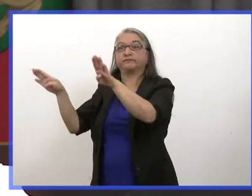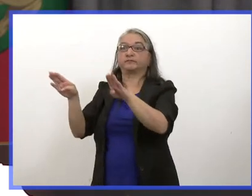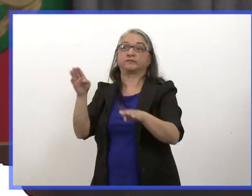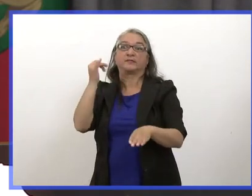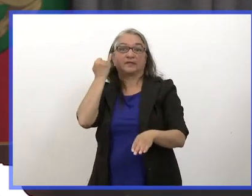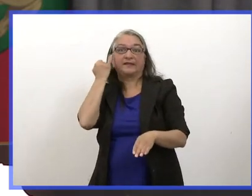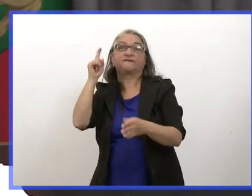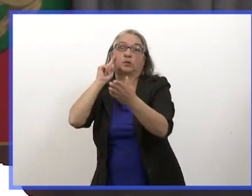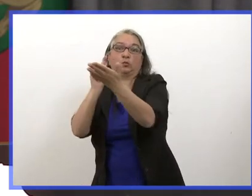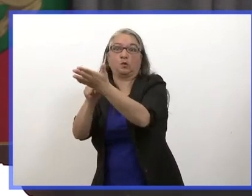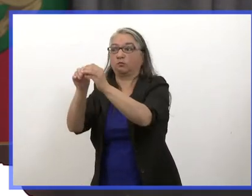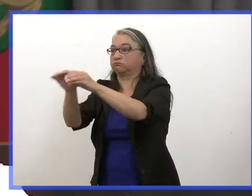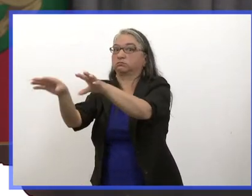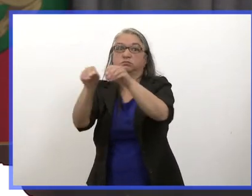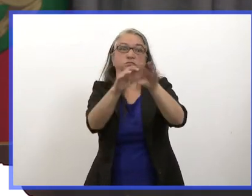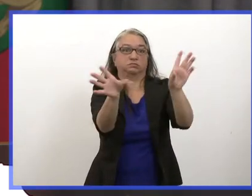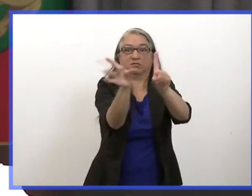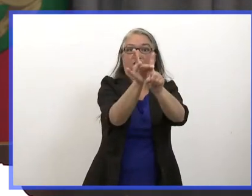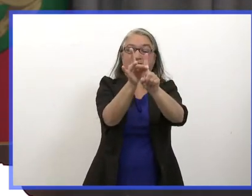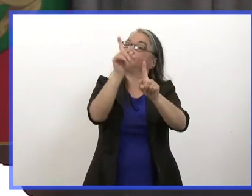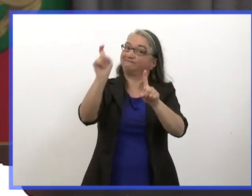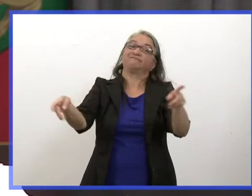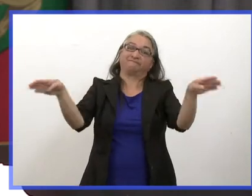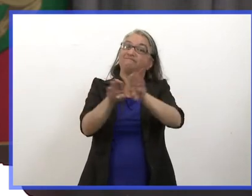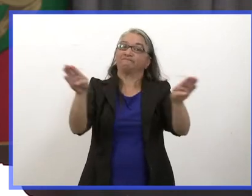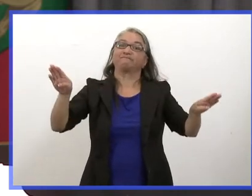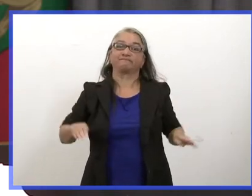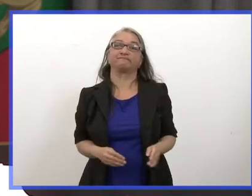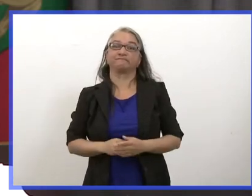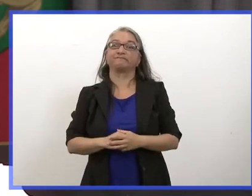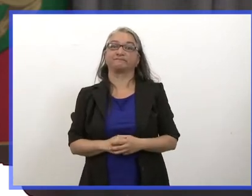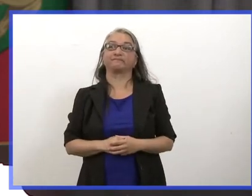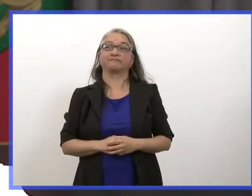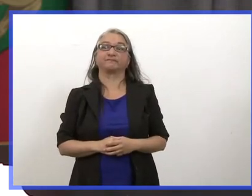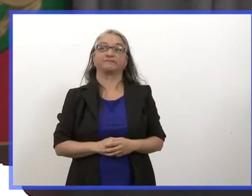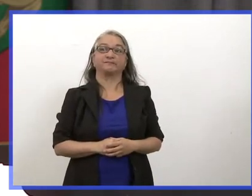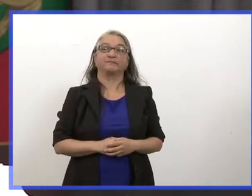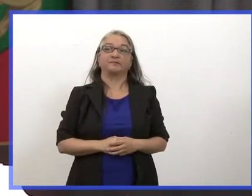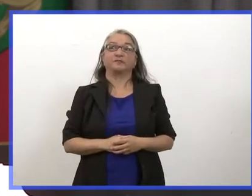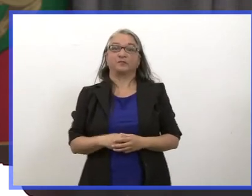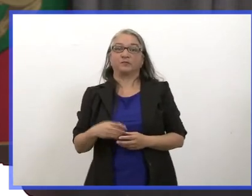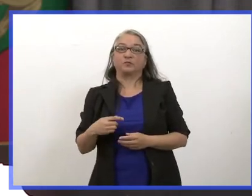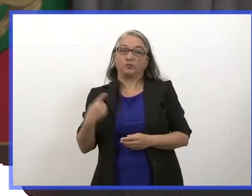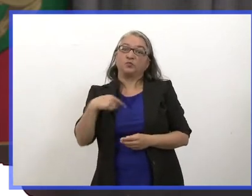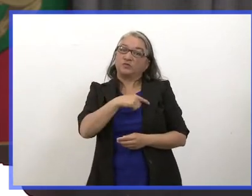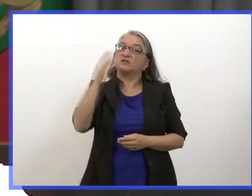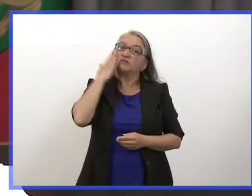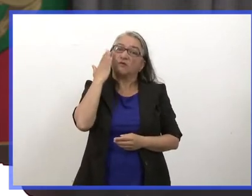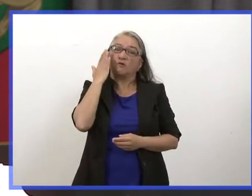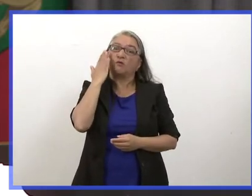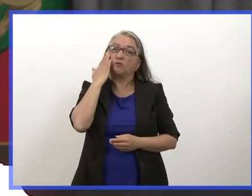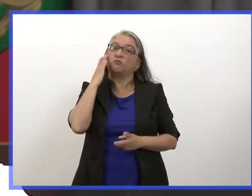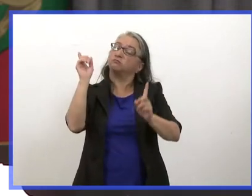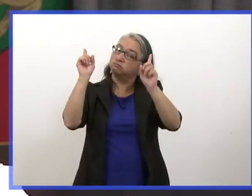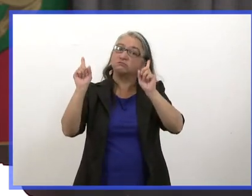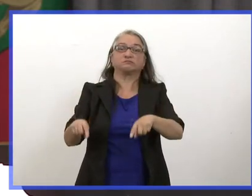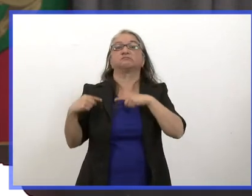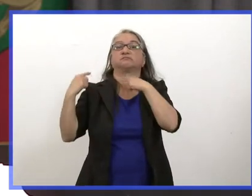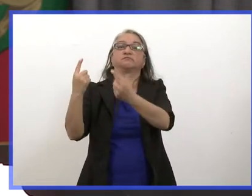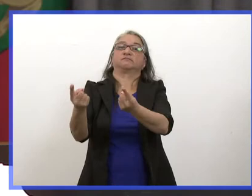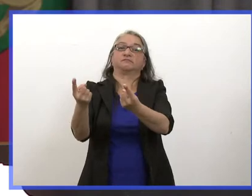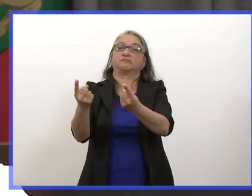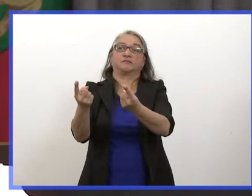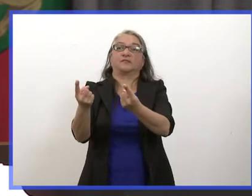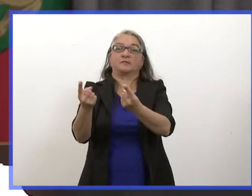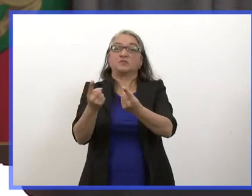workplace. And we know businesses, for the most part, have done a great job at protecting their employees, but they do have